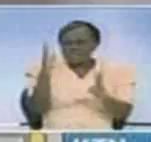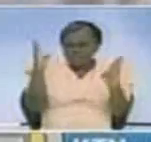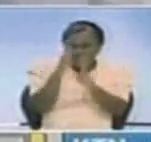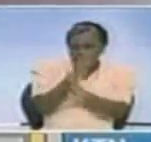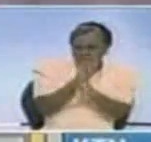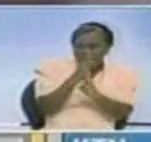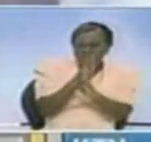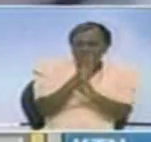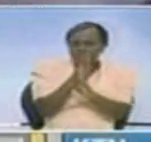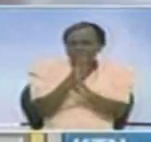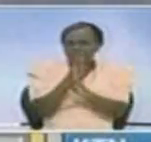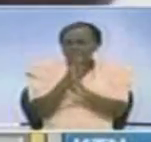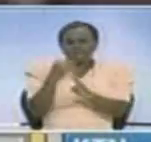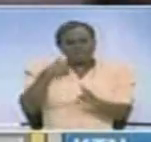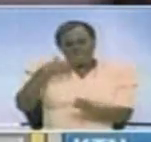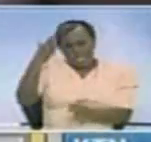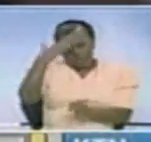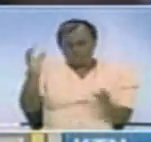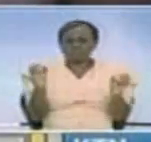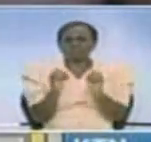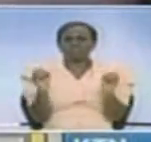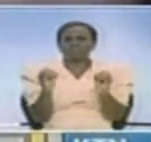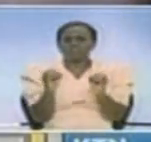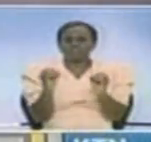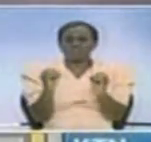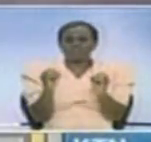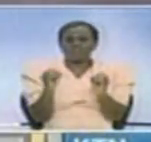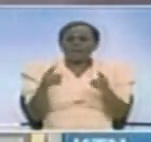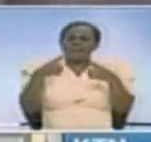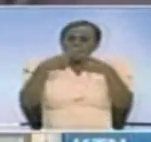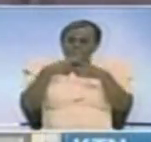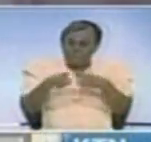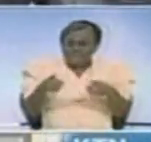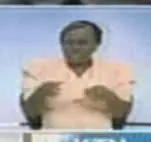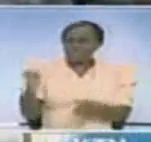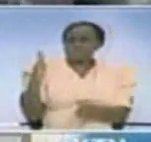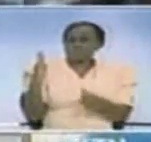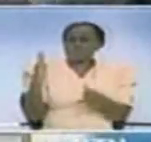tents. I saw no effort